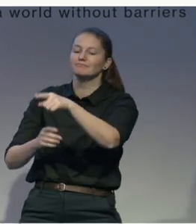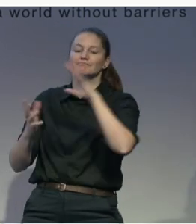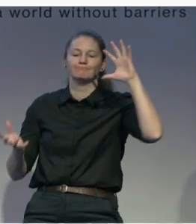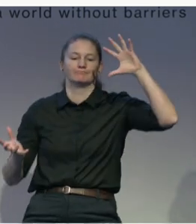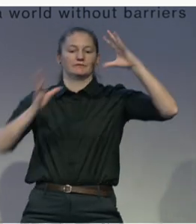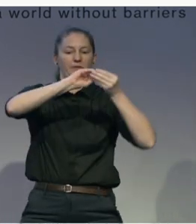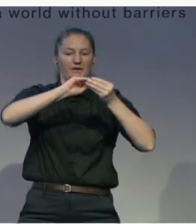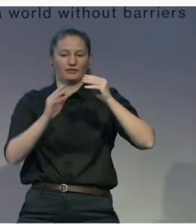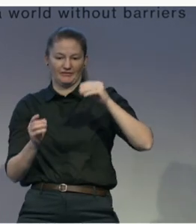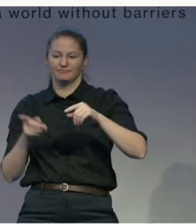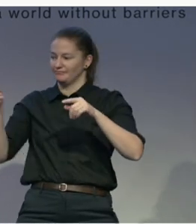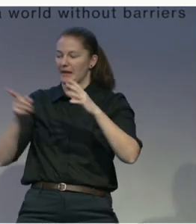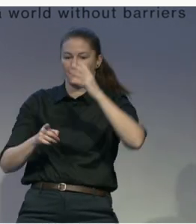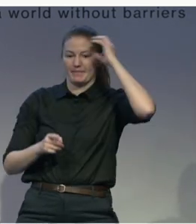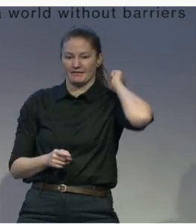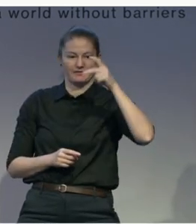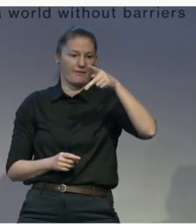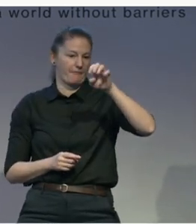Yes, coming up.